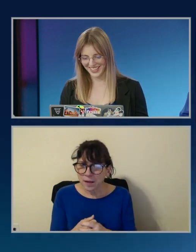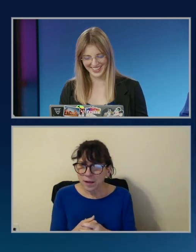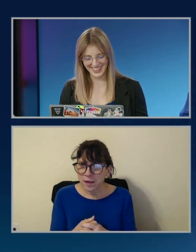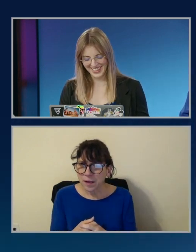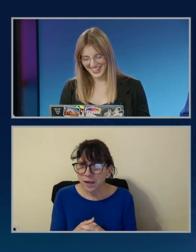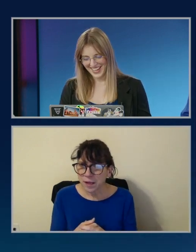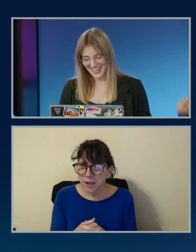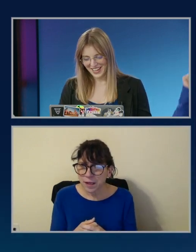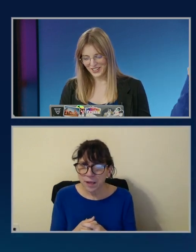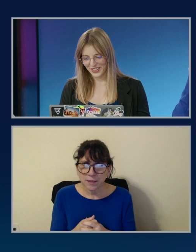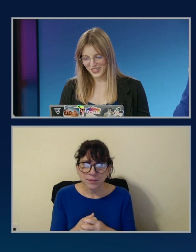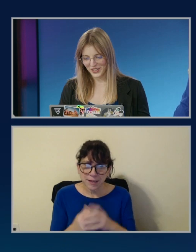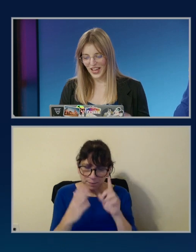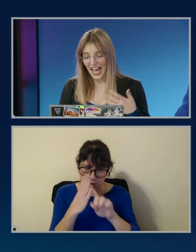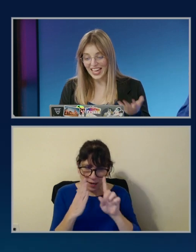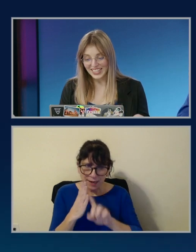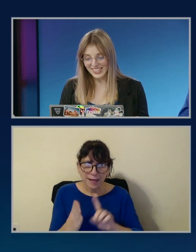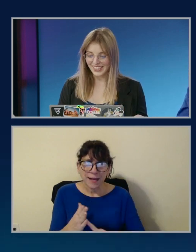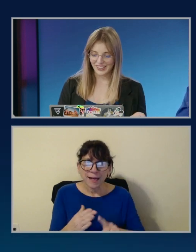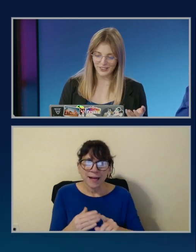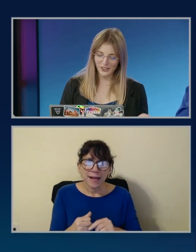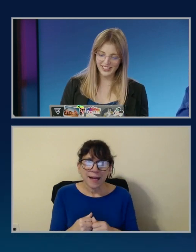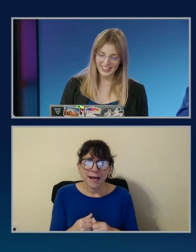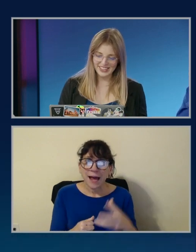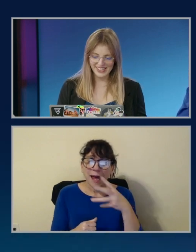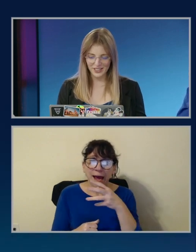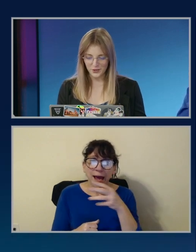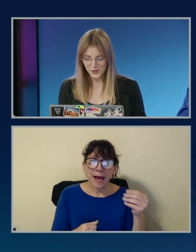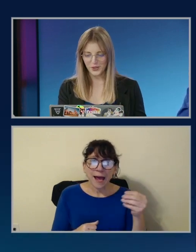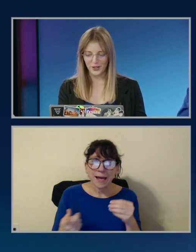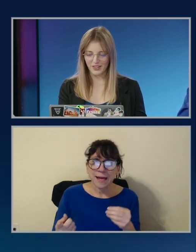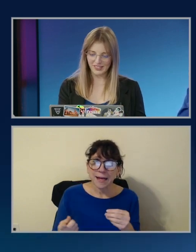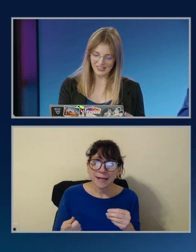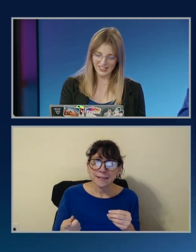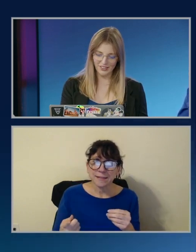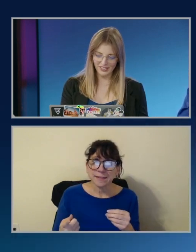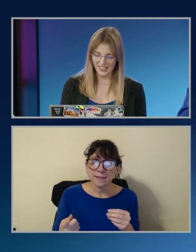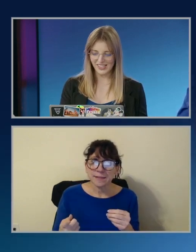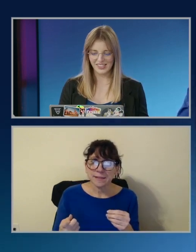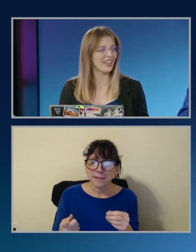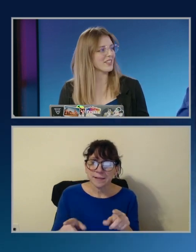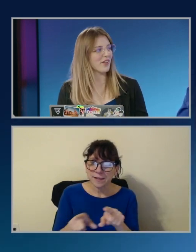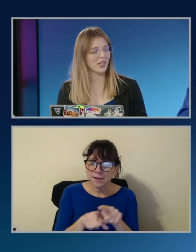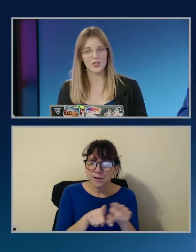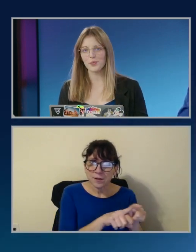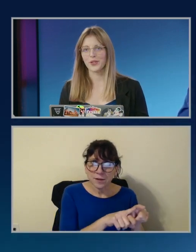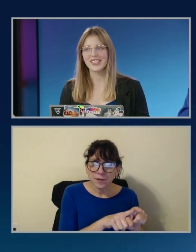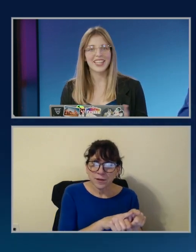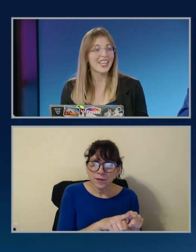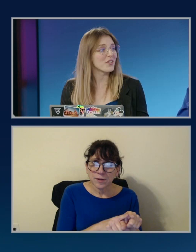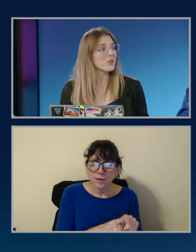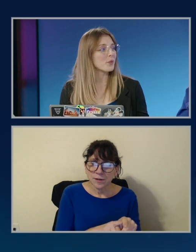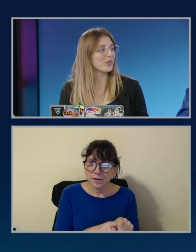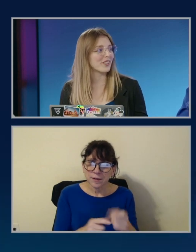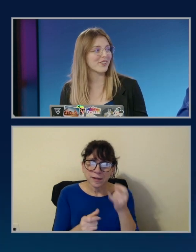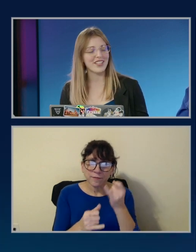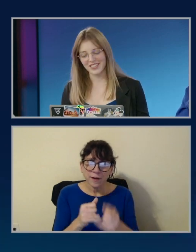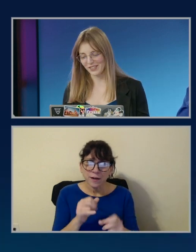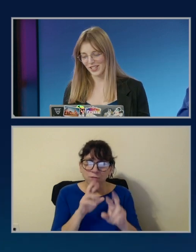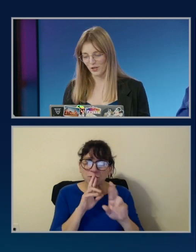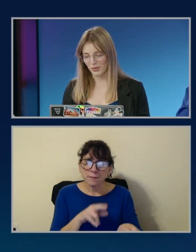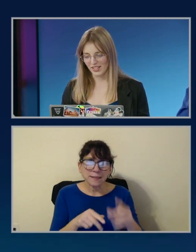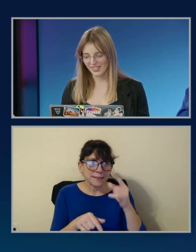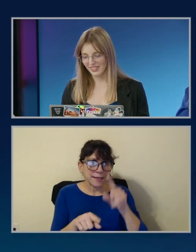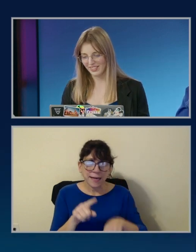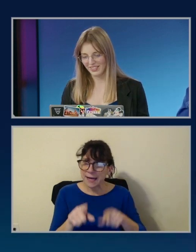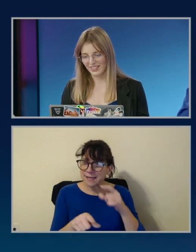couldn't, there you go, couldn't do. And not only that, it also tells us as a final response, it cannot support the creation